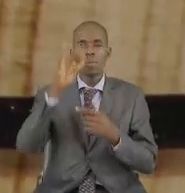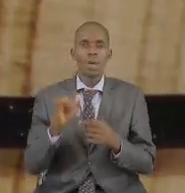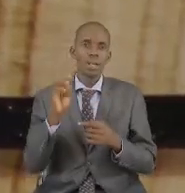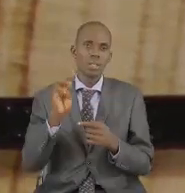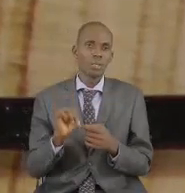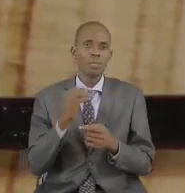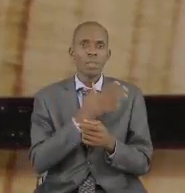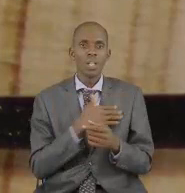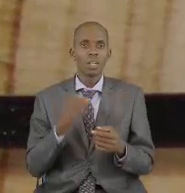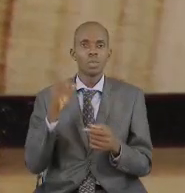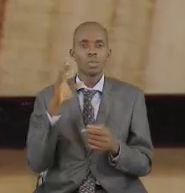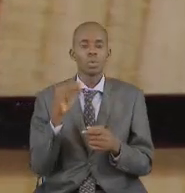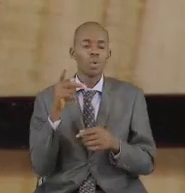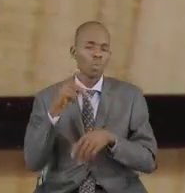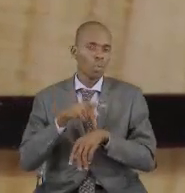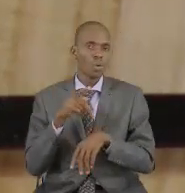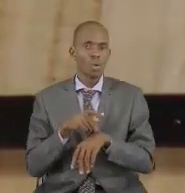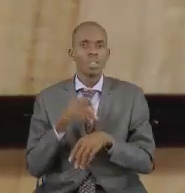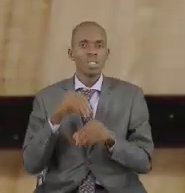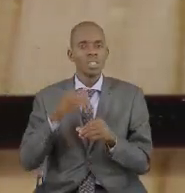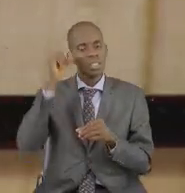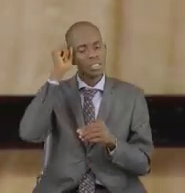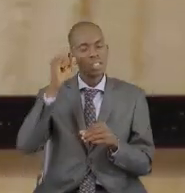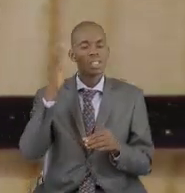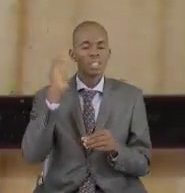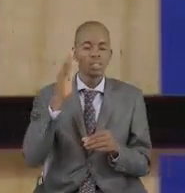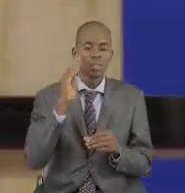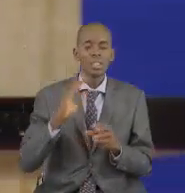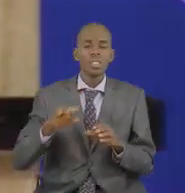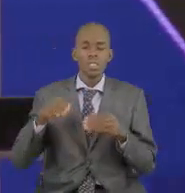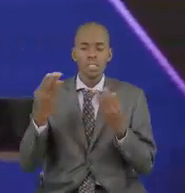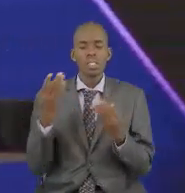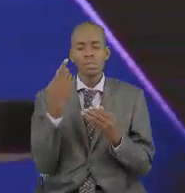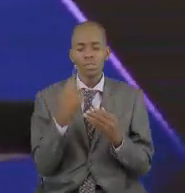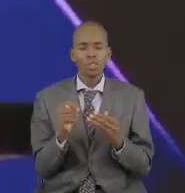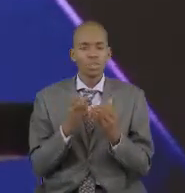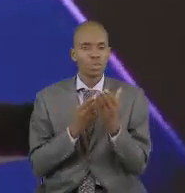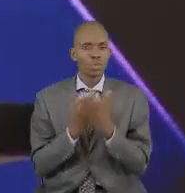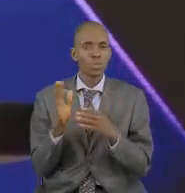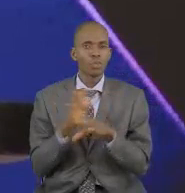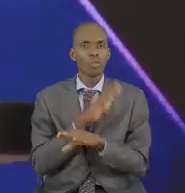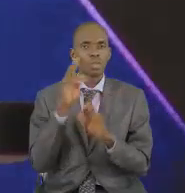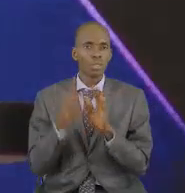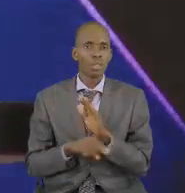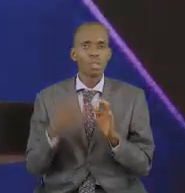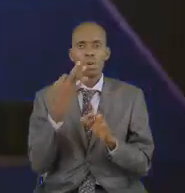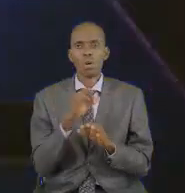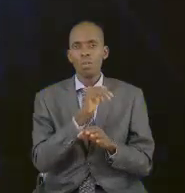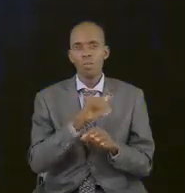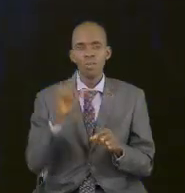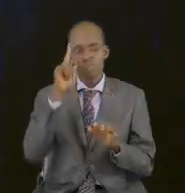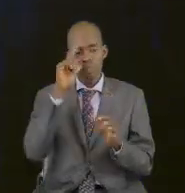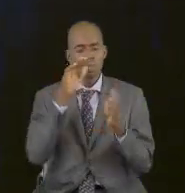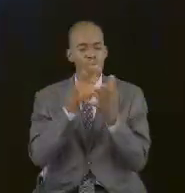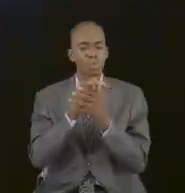the Apostle, in his testimony, he gave the truthfulness of a trustable,